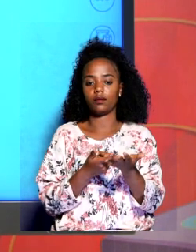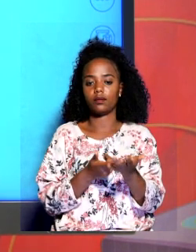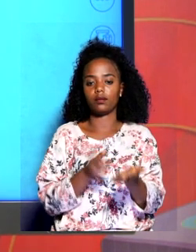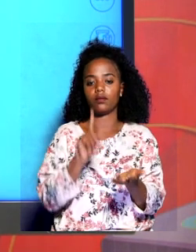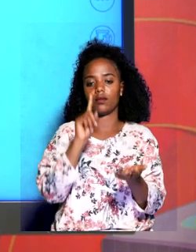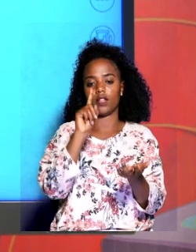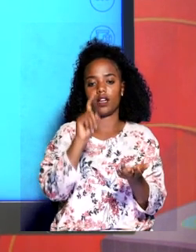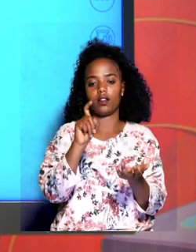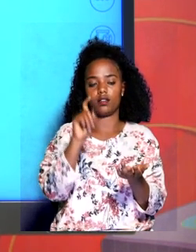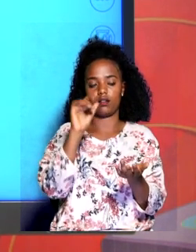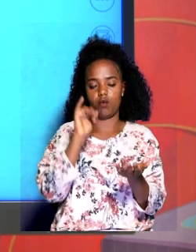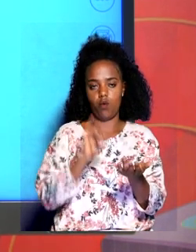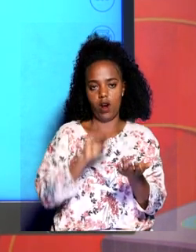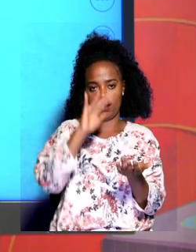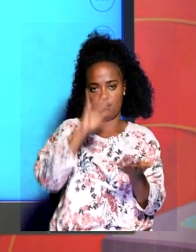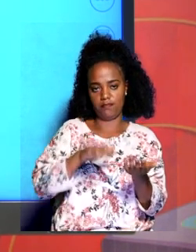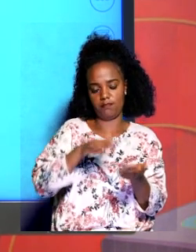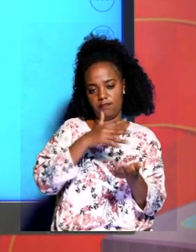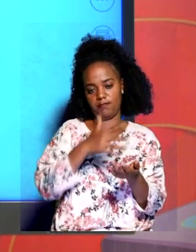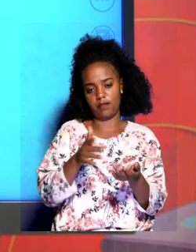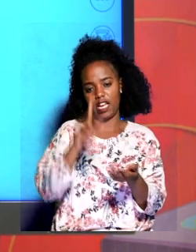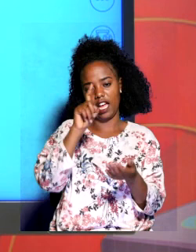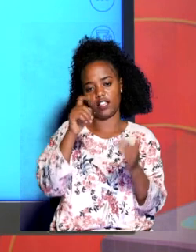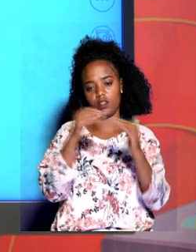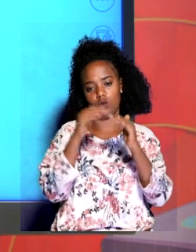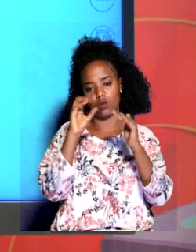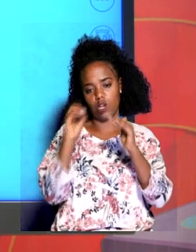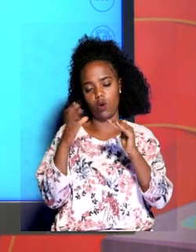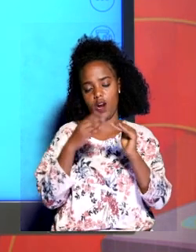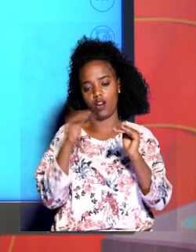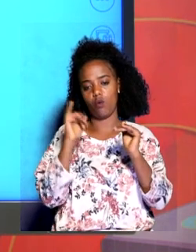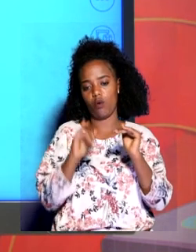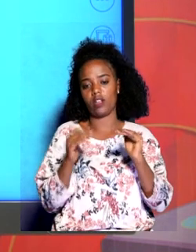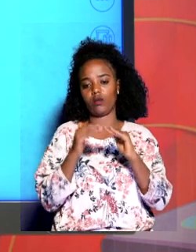x, y, for x 0 and for y 0.